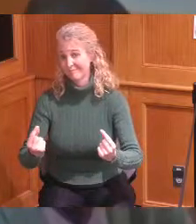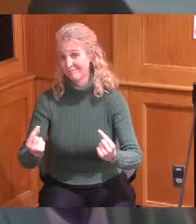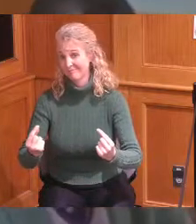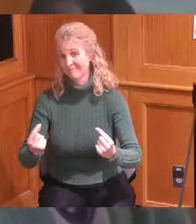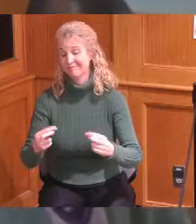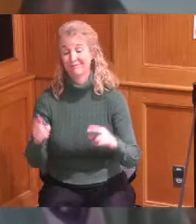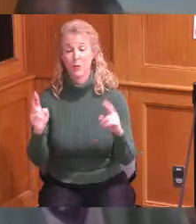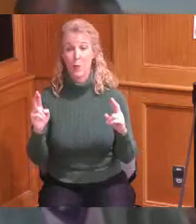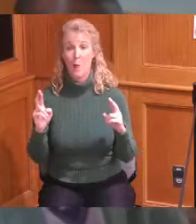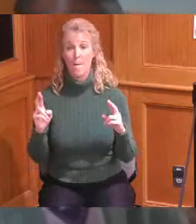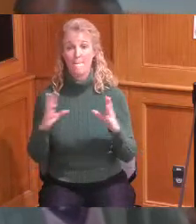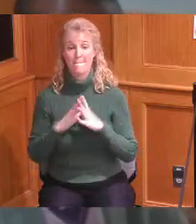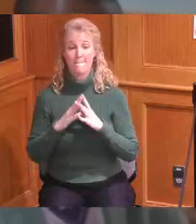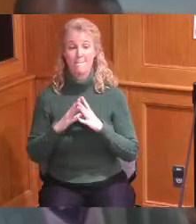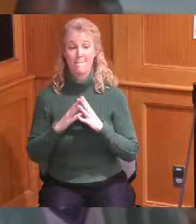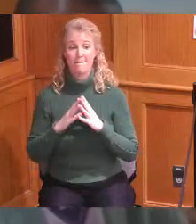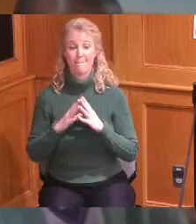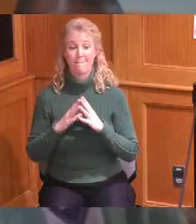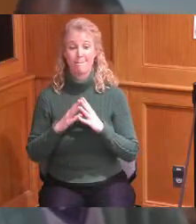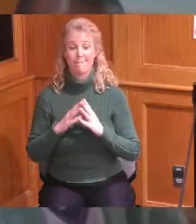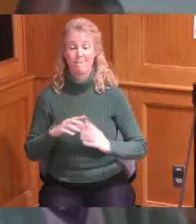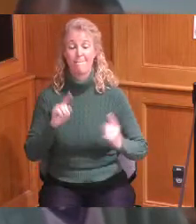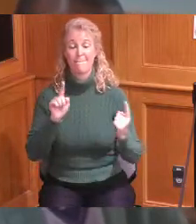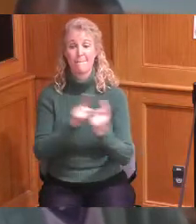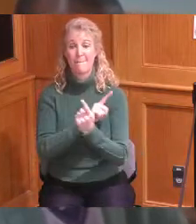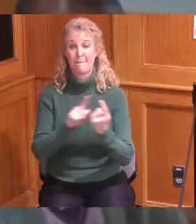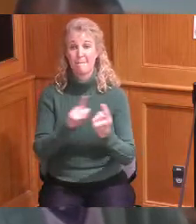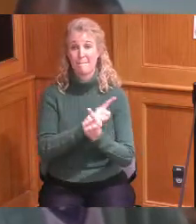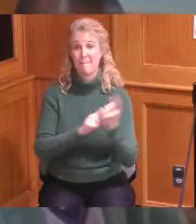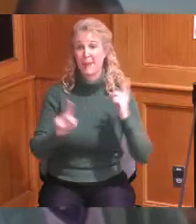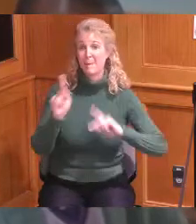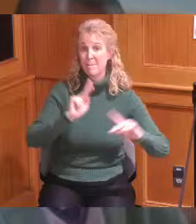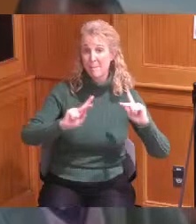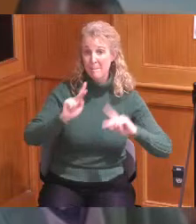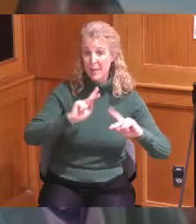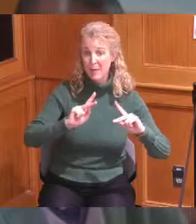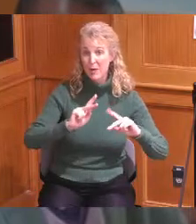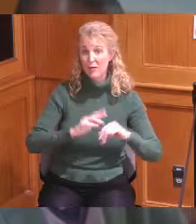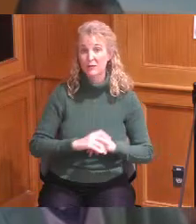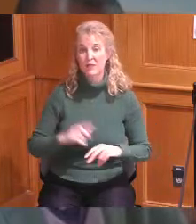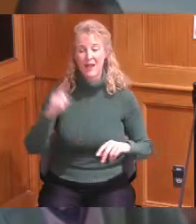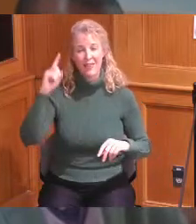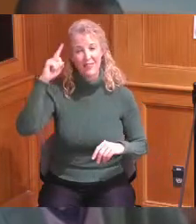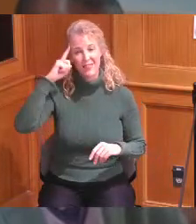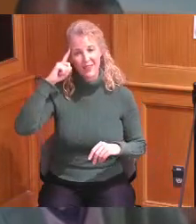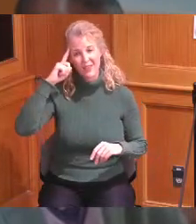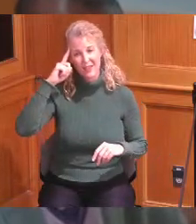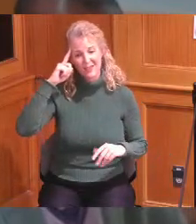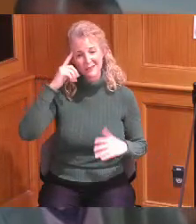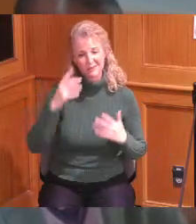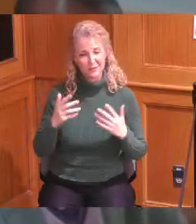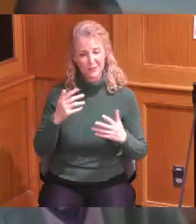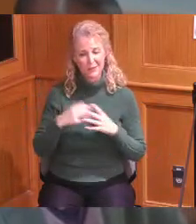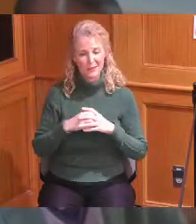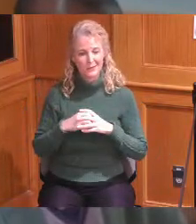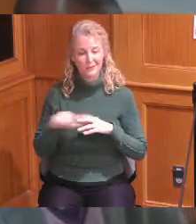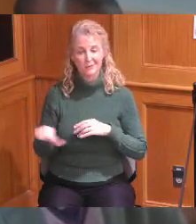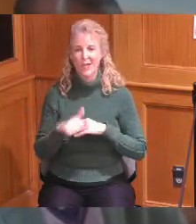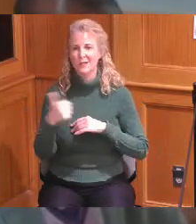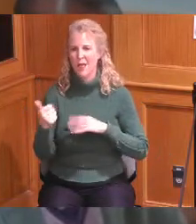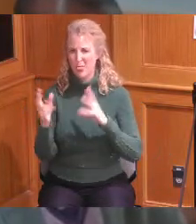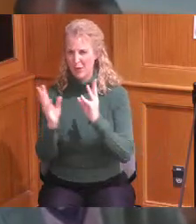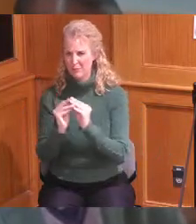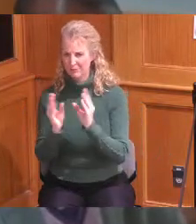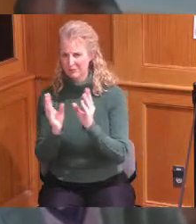We hope that to engage with more of the people that were at that meeting today. I believe that we're looking at possibly doing another